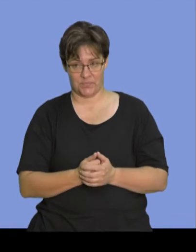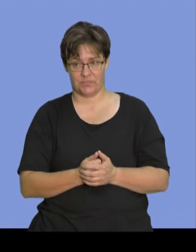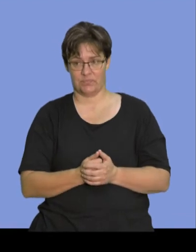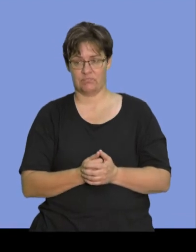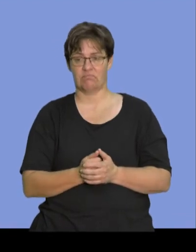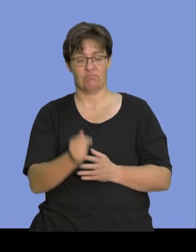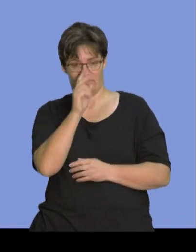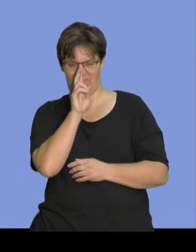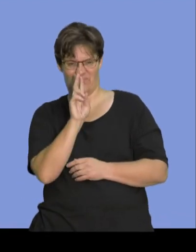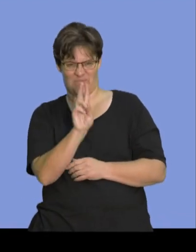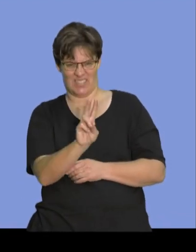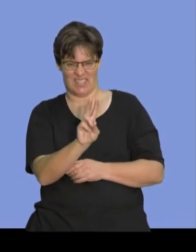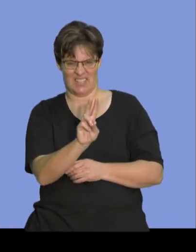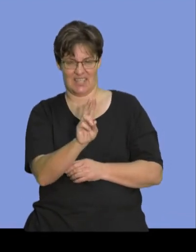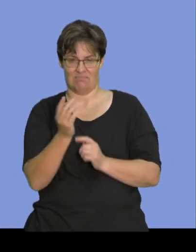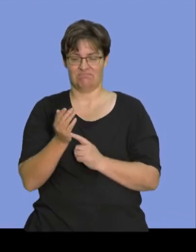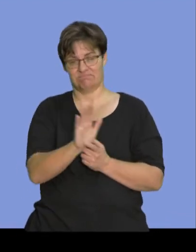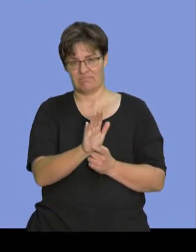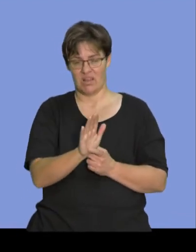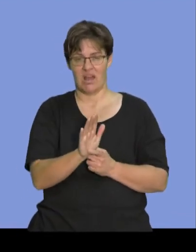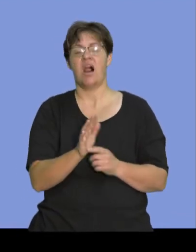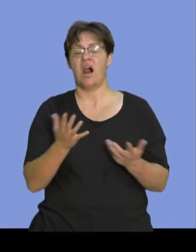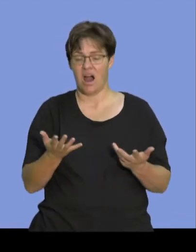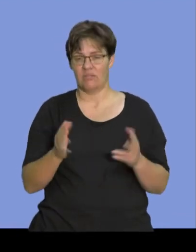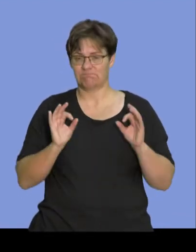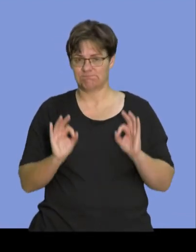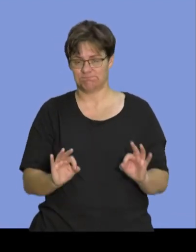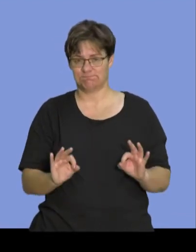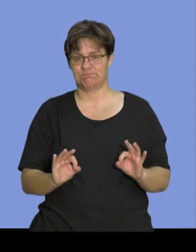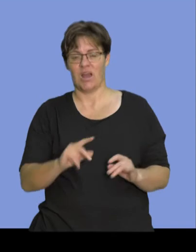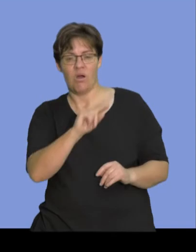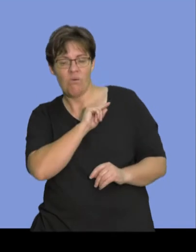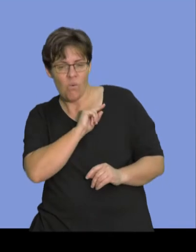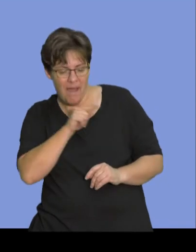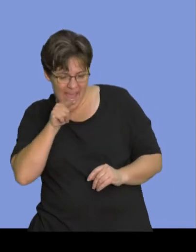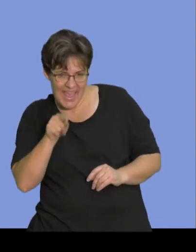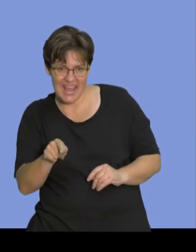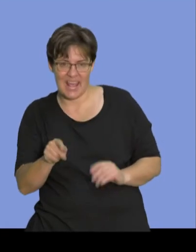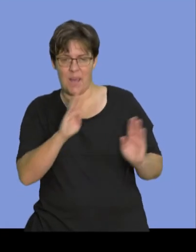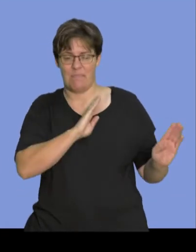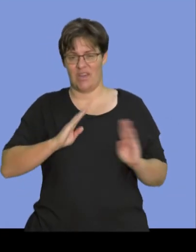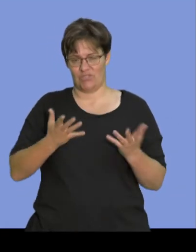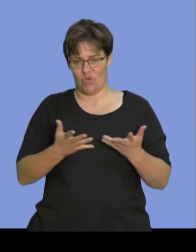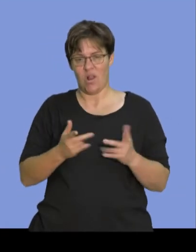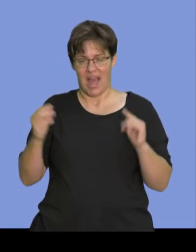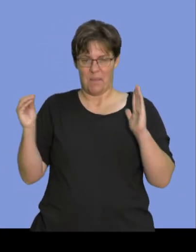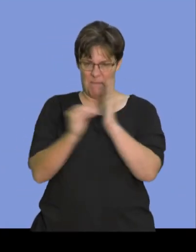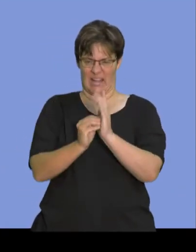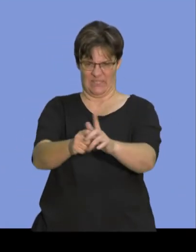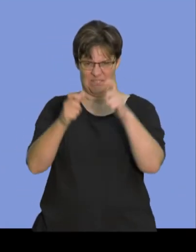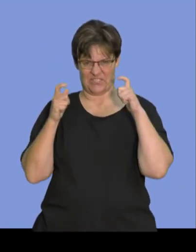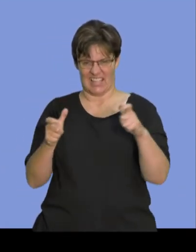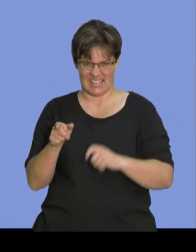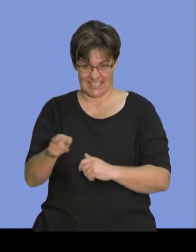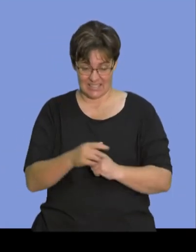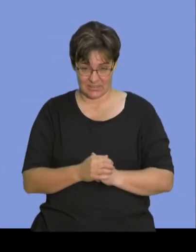Okay. So we've seen the simulation that shows how and why the Earth actually behaves like a huge magnet. So there's